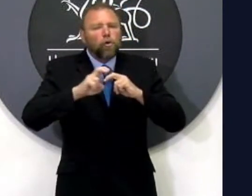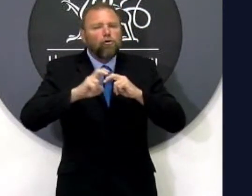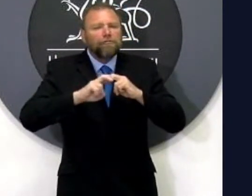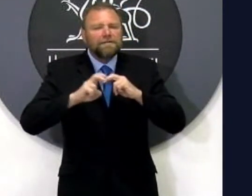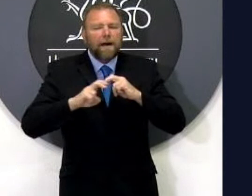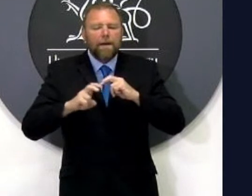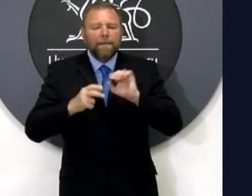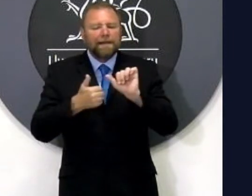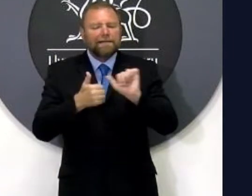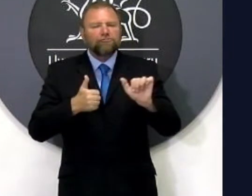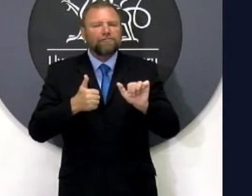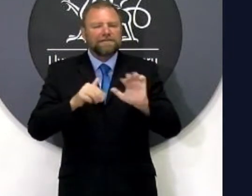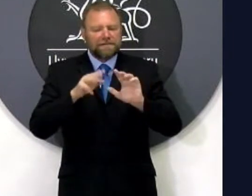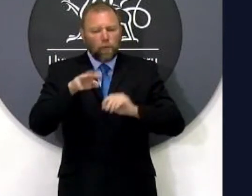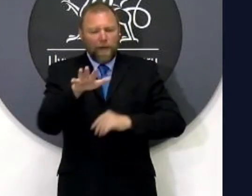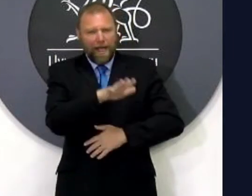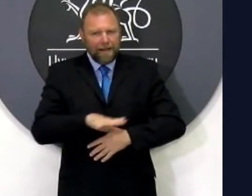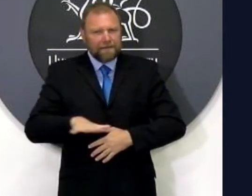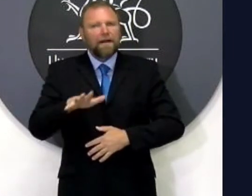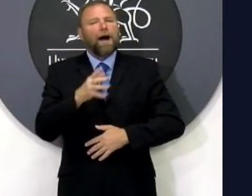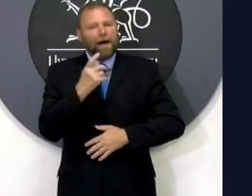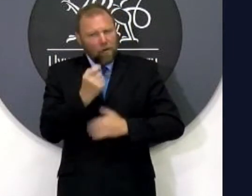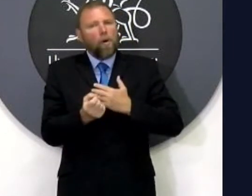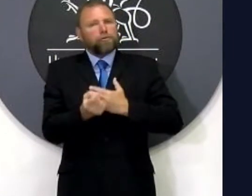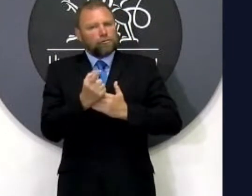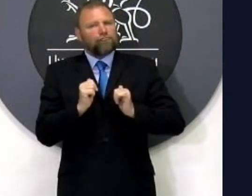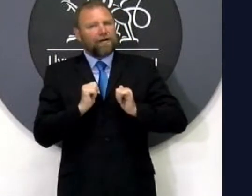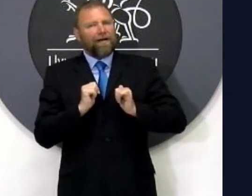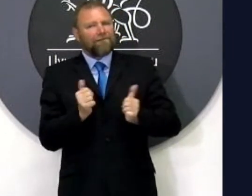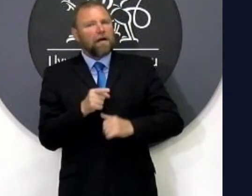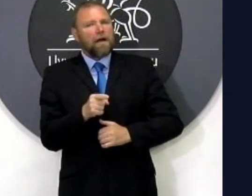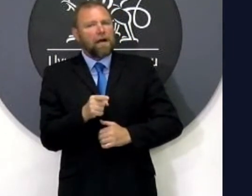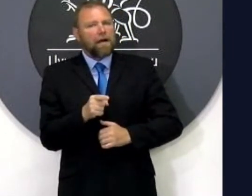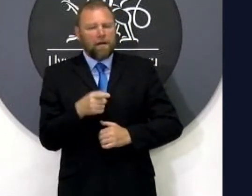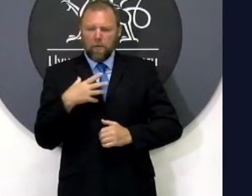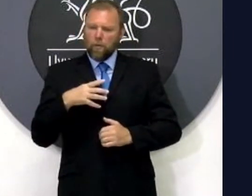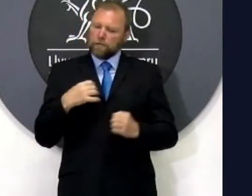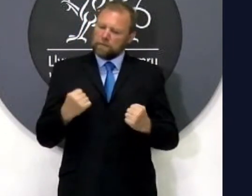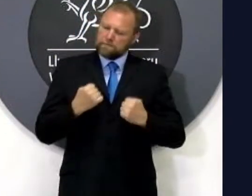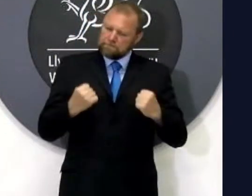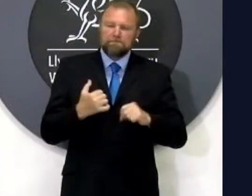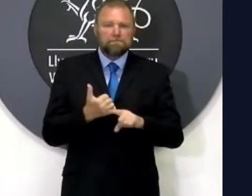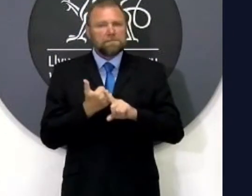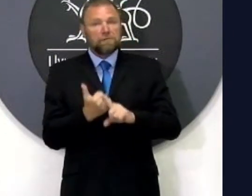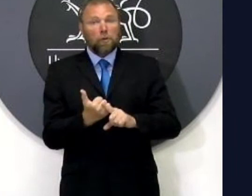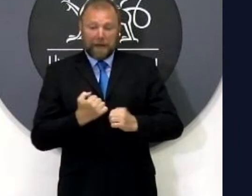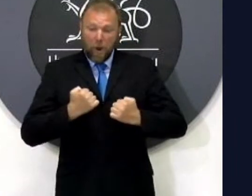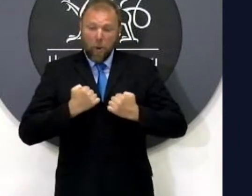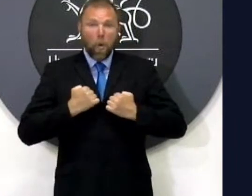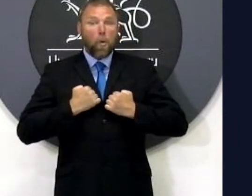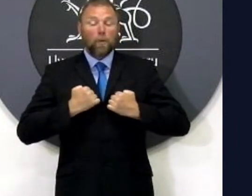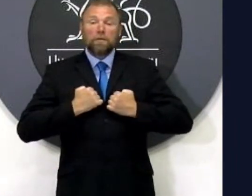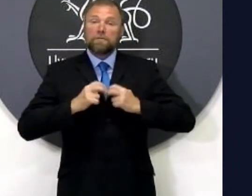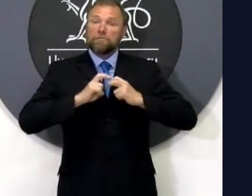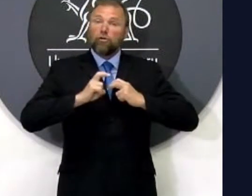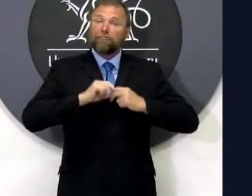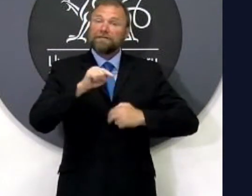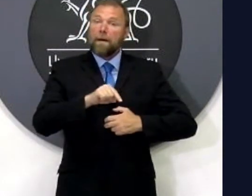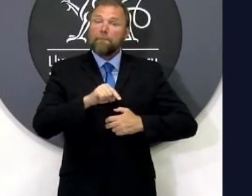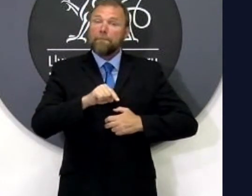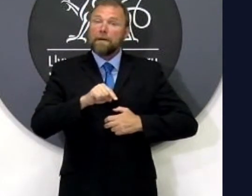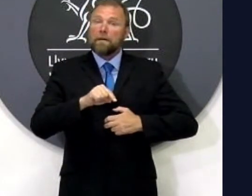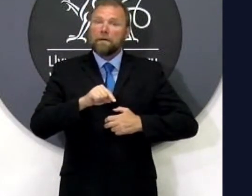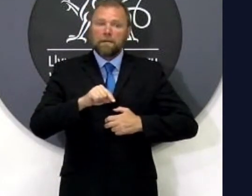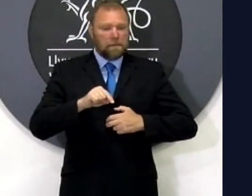I see our responsibility as a government to stand by our own tourism sector and